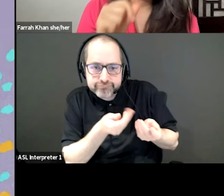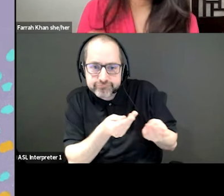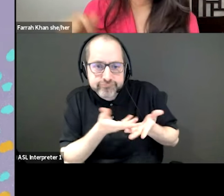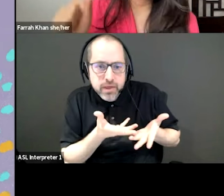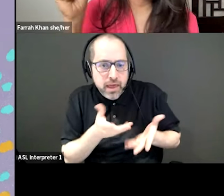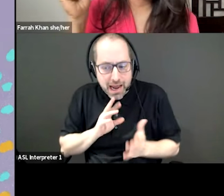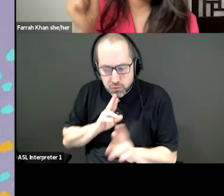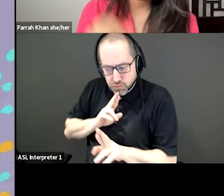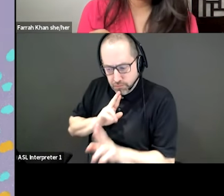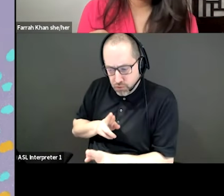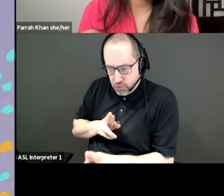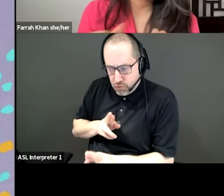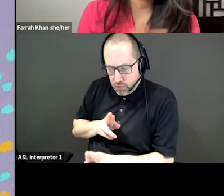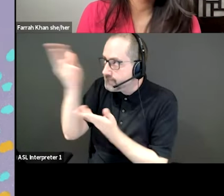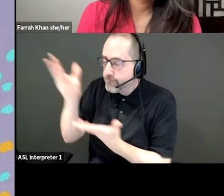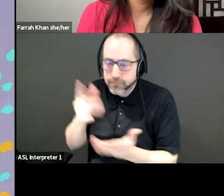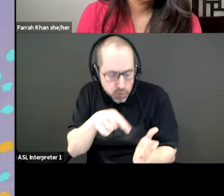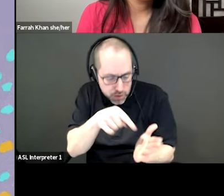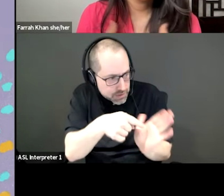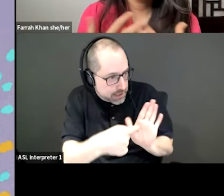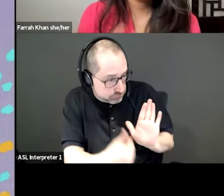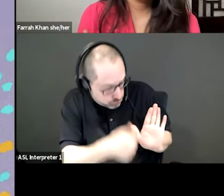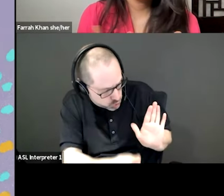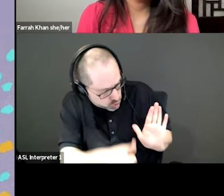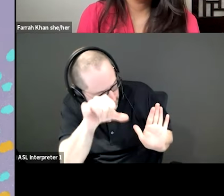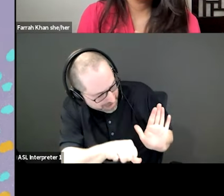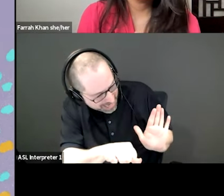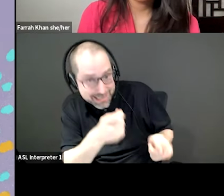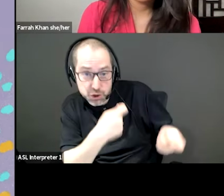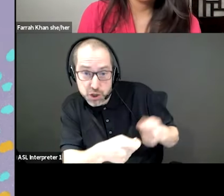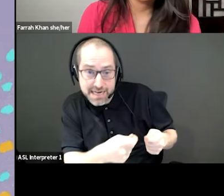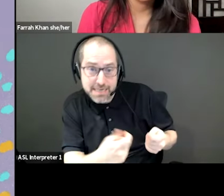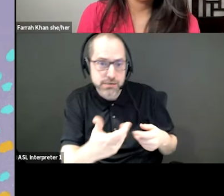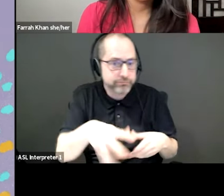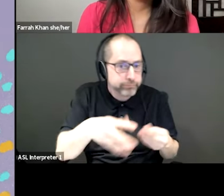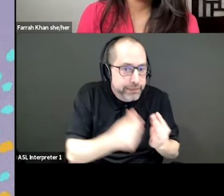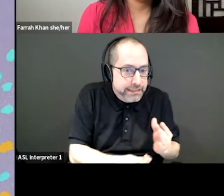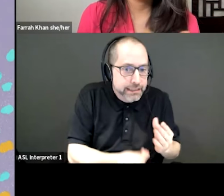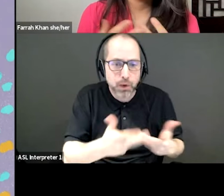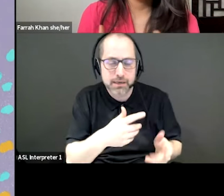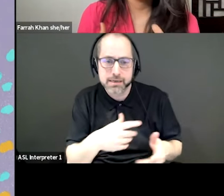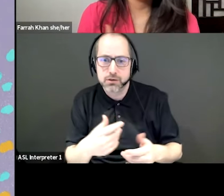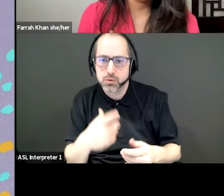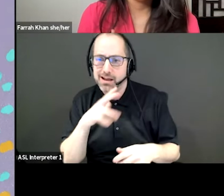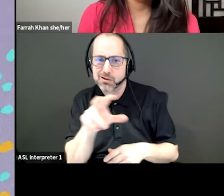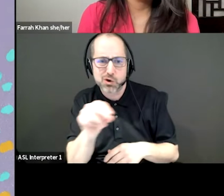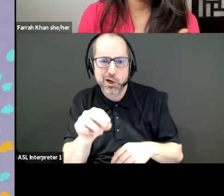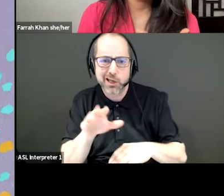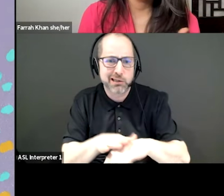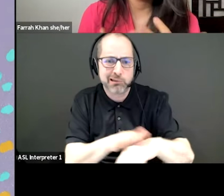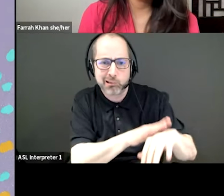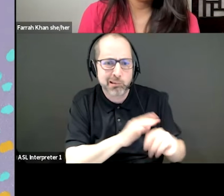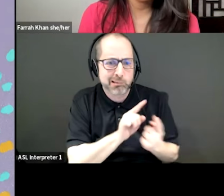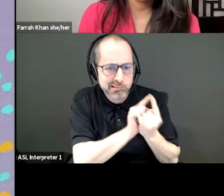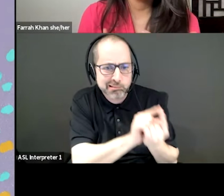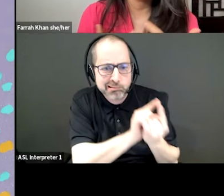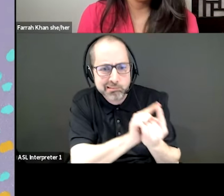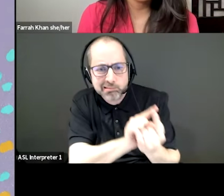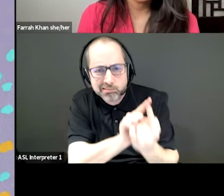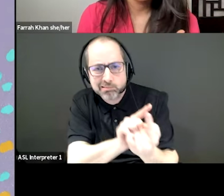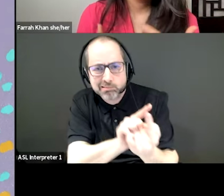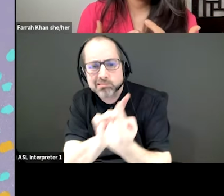what things we need to change, what are we missing here? And we had 30 listening and learning consultations where we set up opportunities to meet individually